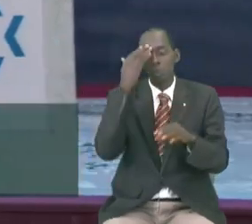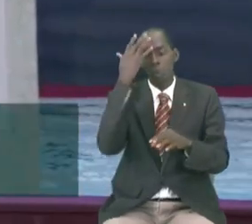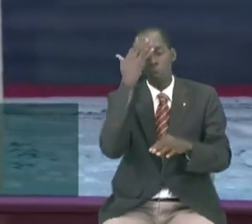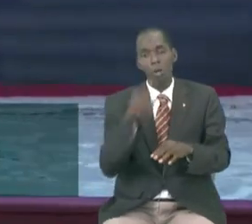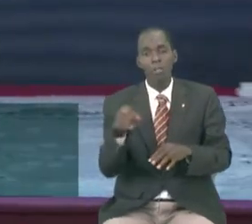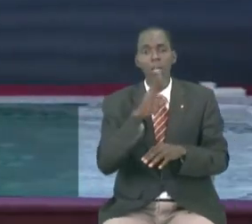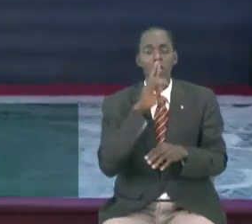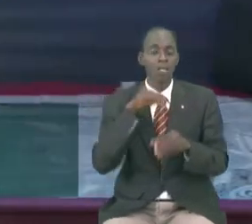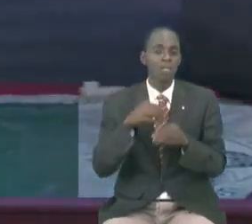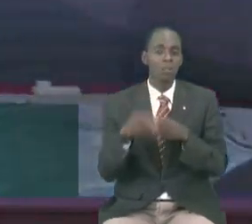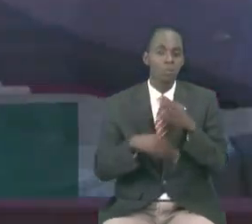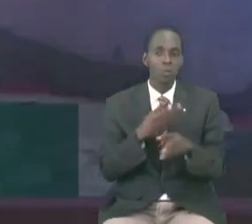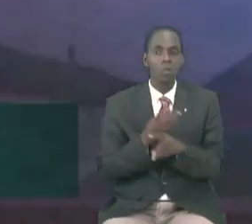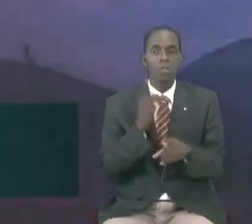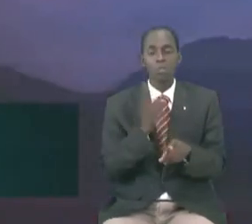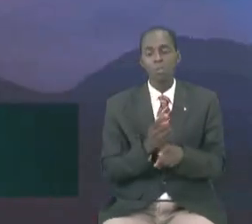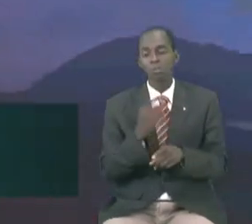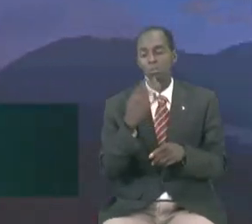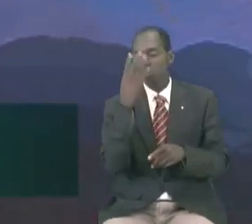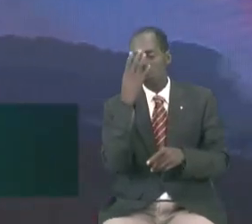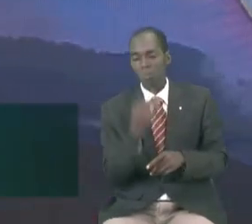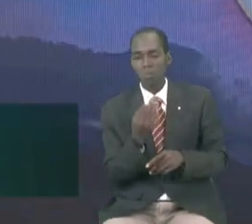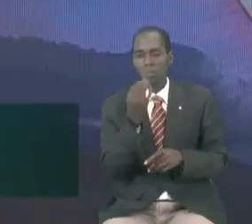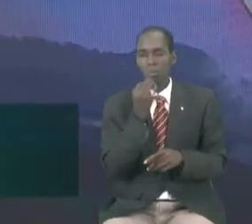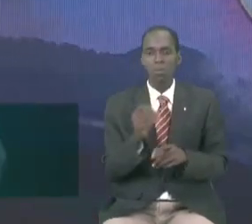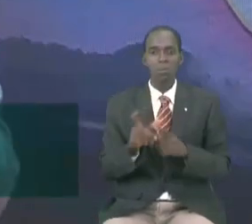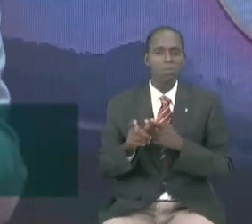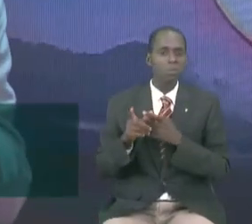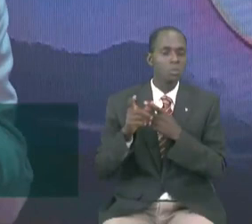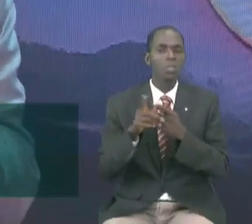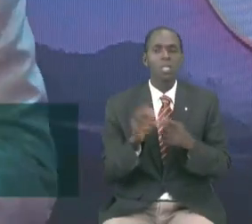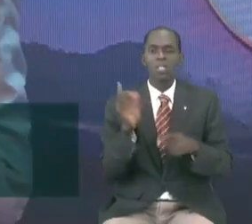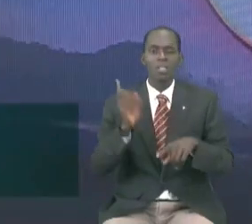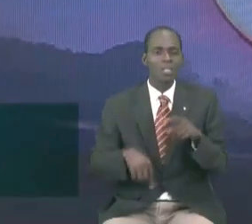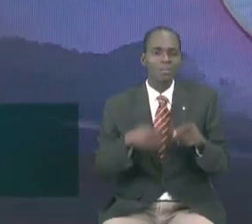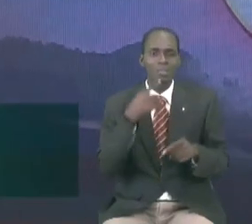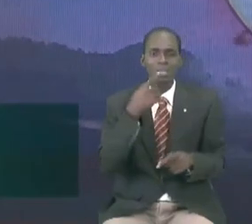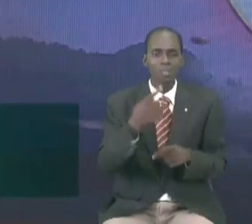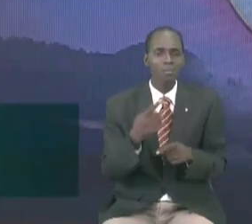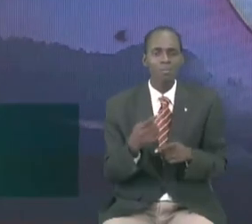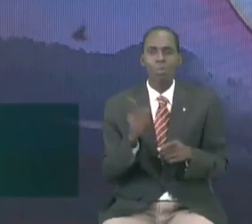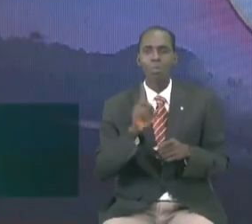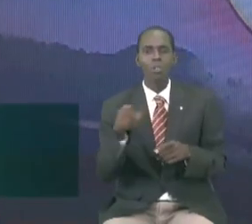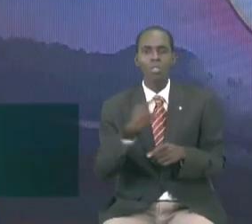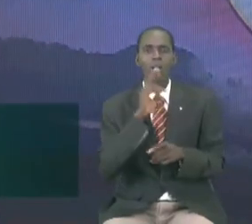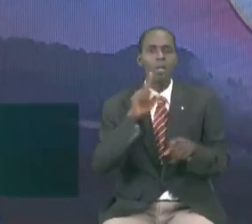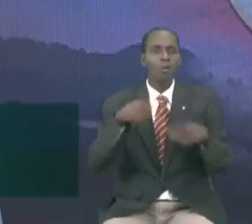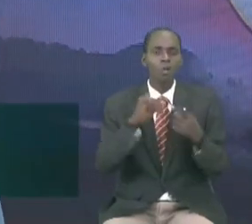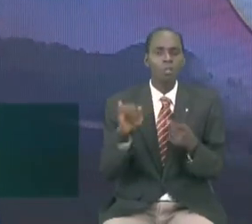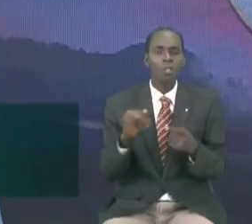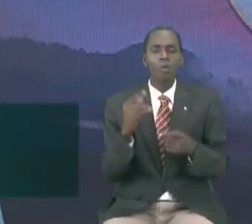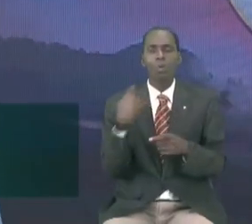and who they are going to meet there. And there are people that joined them. They joined people of no